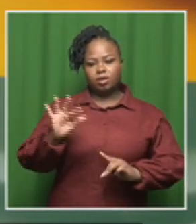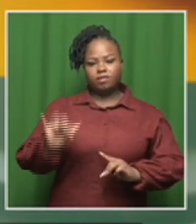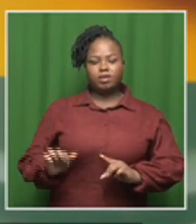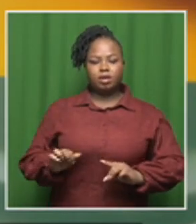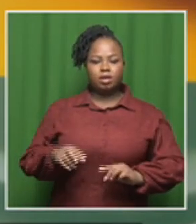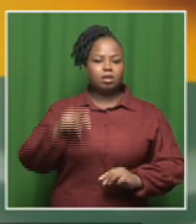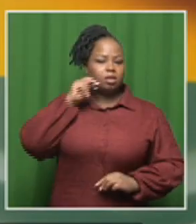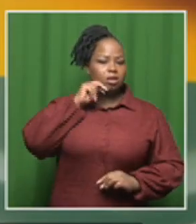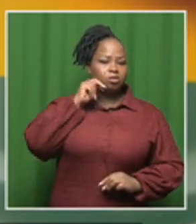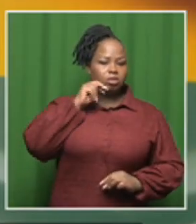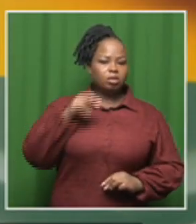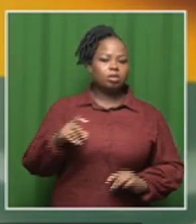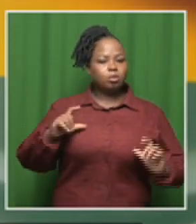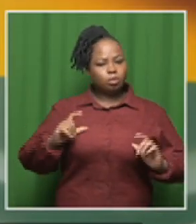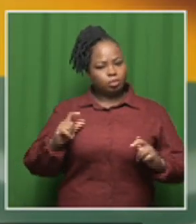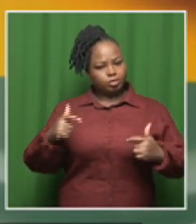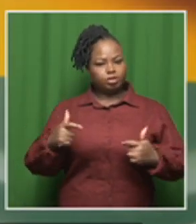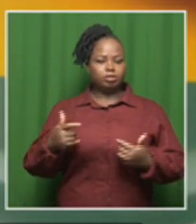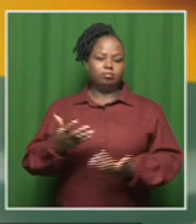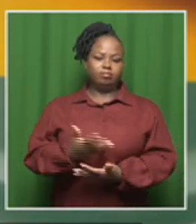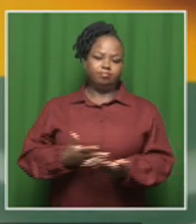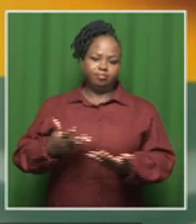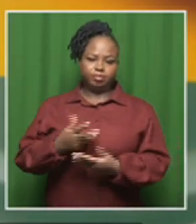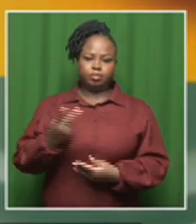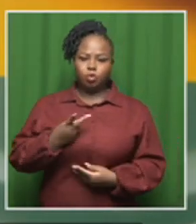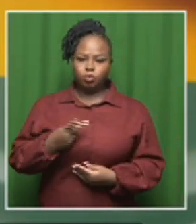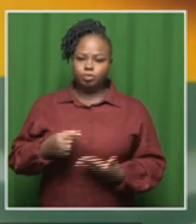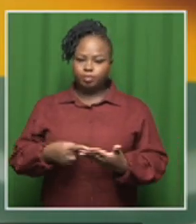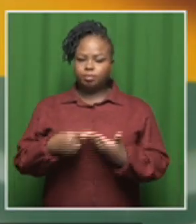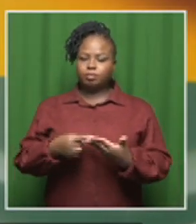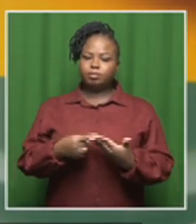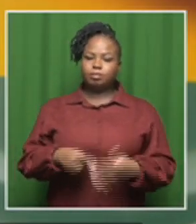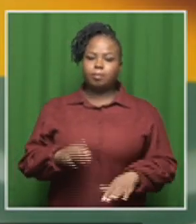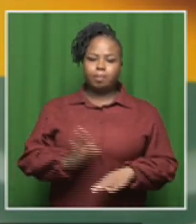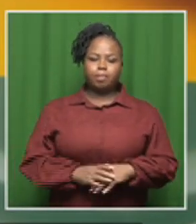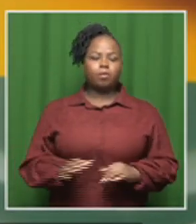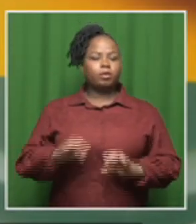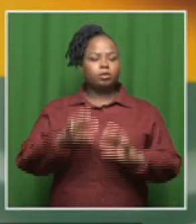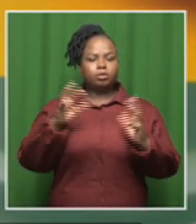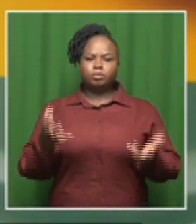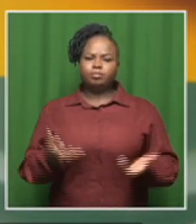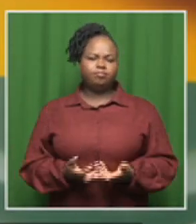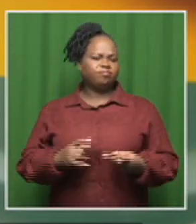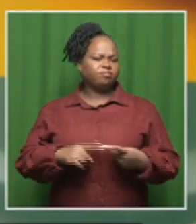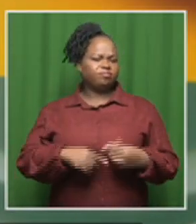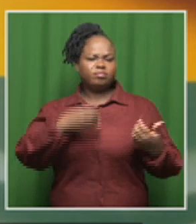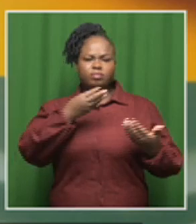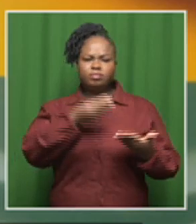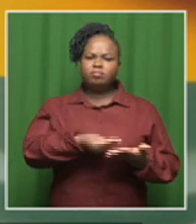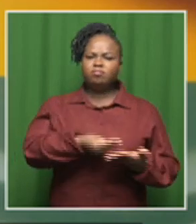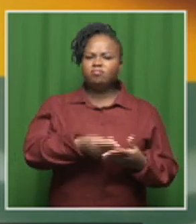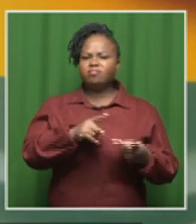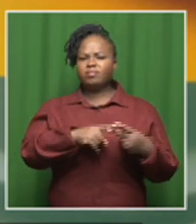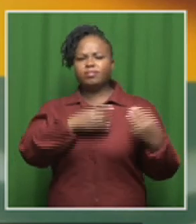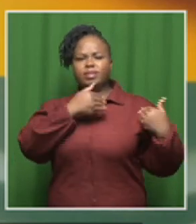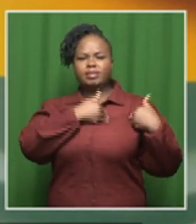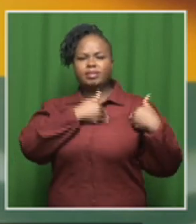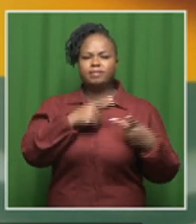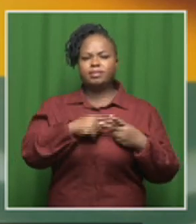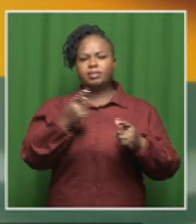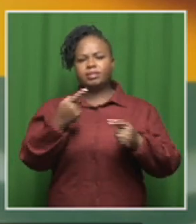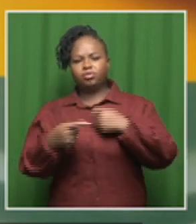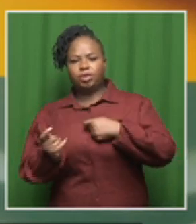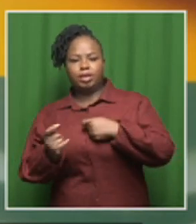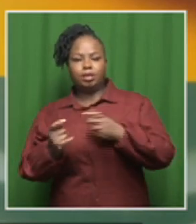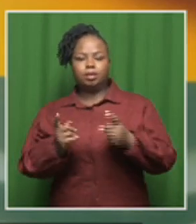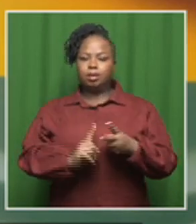Binational Commission, where these issues also will be discussed, the global economy, security, trade between the two countries. And